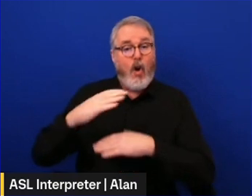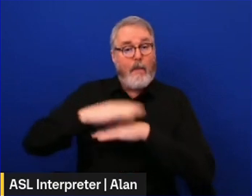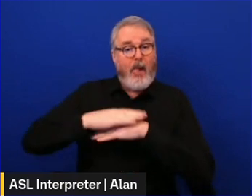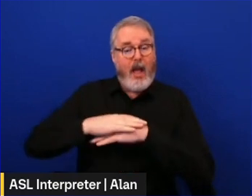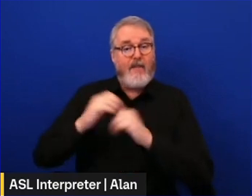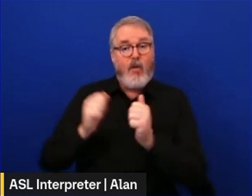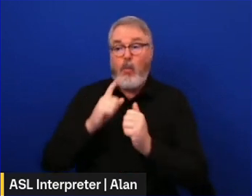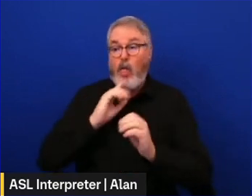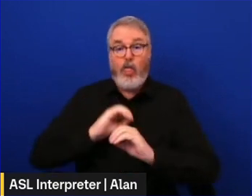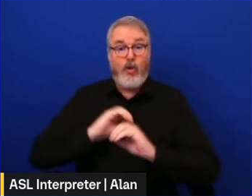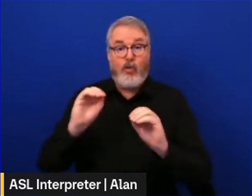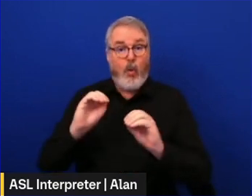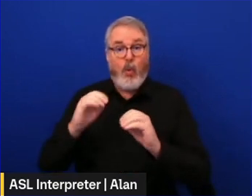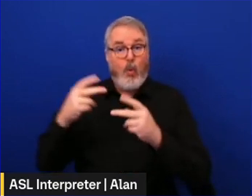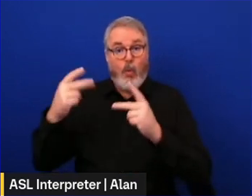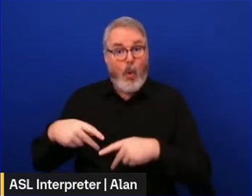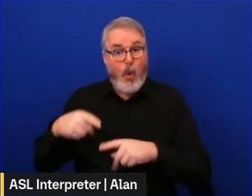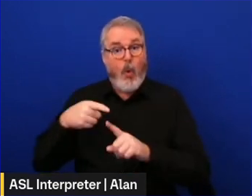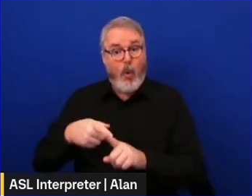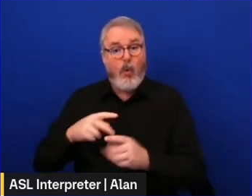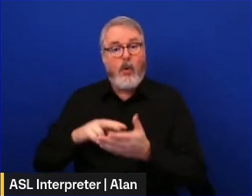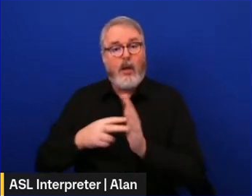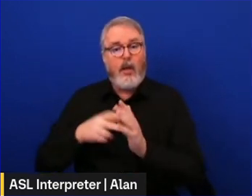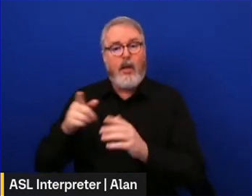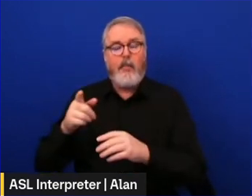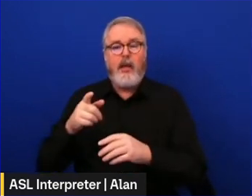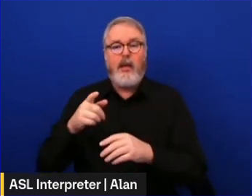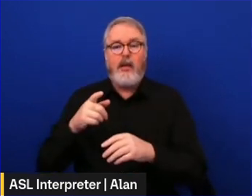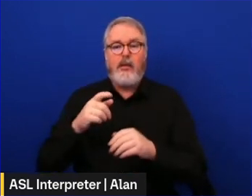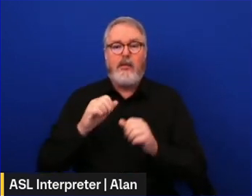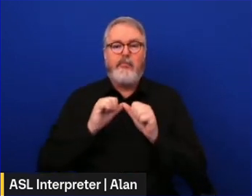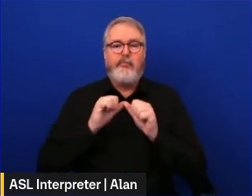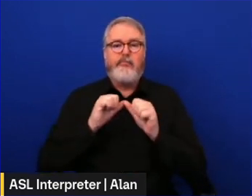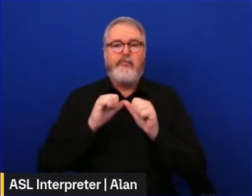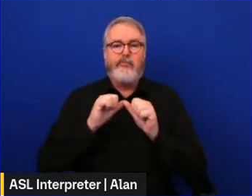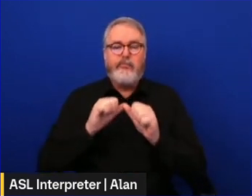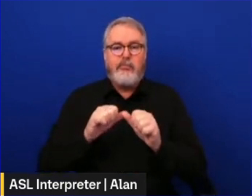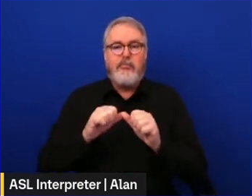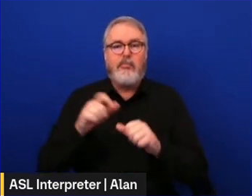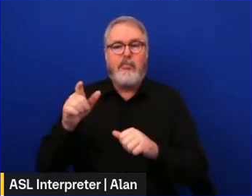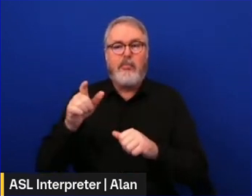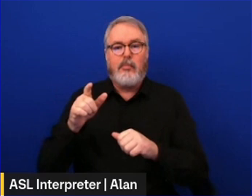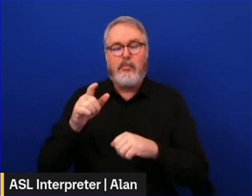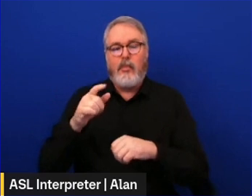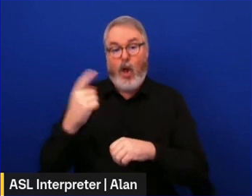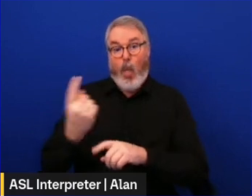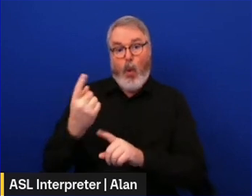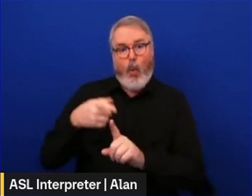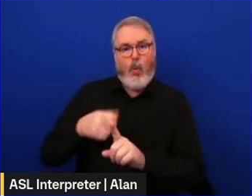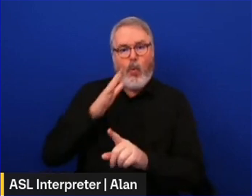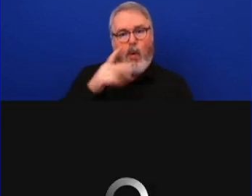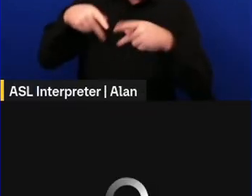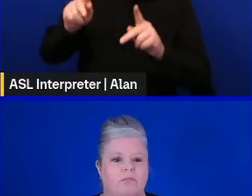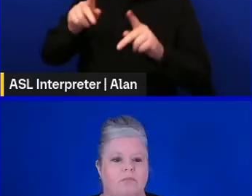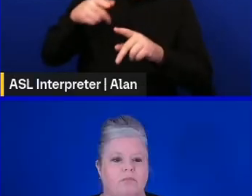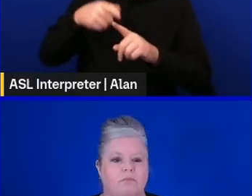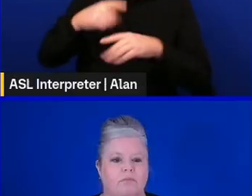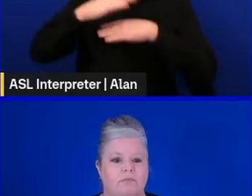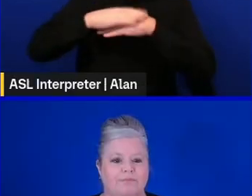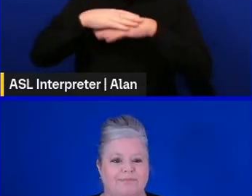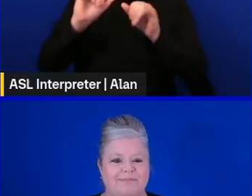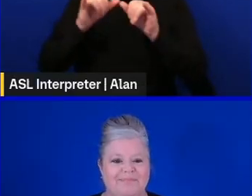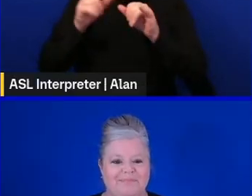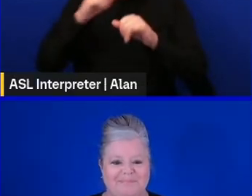no-code infrastructure capabilities and HashiCorp Waypoint, it allows platform engineers to